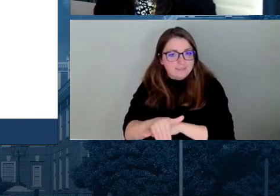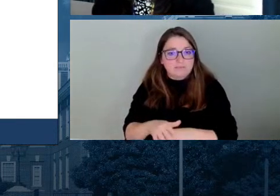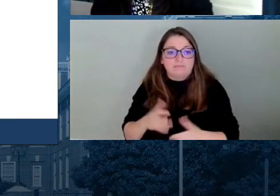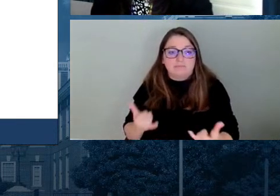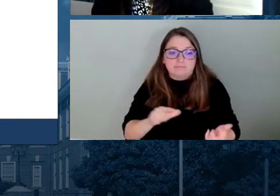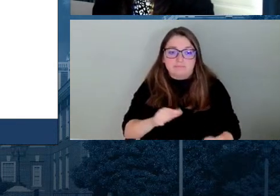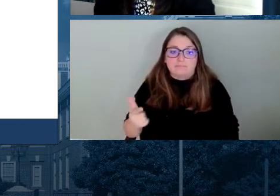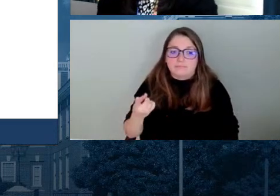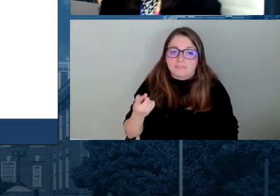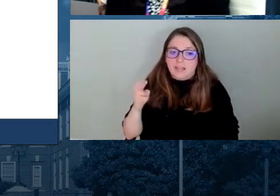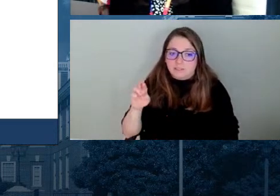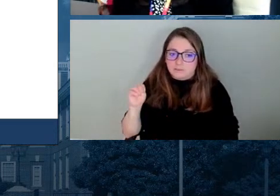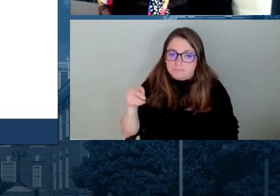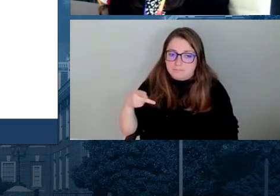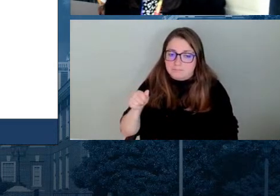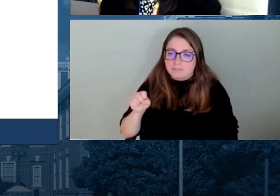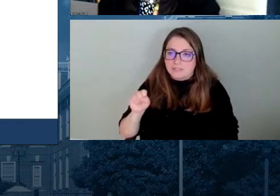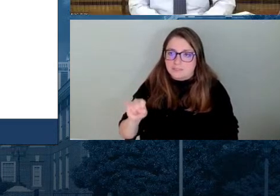Thank you.